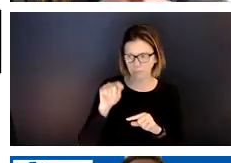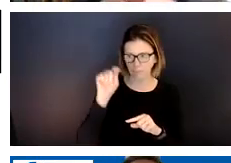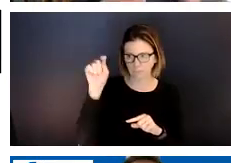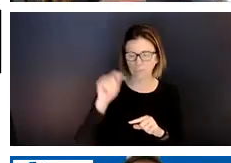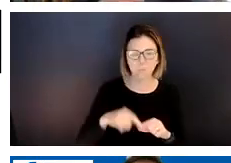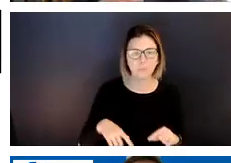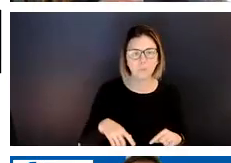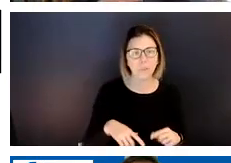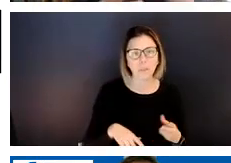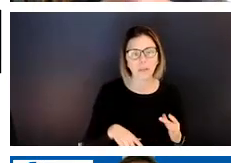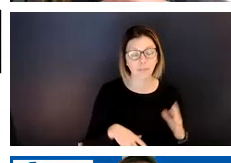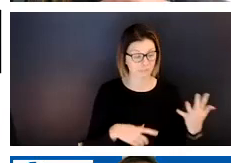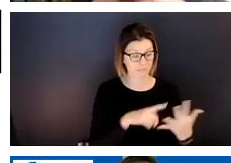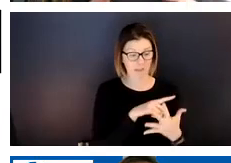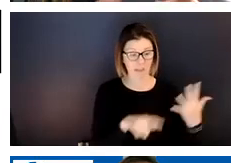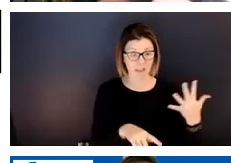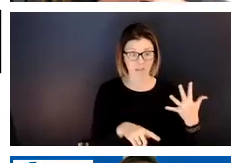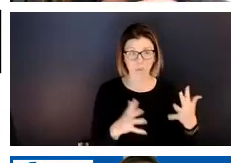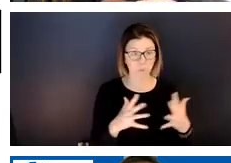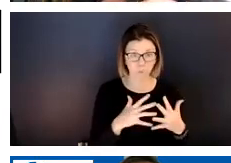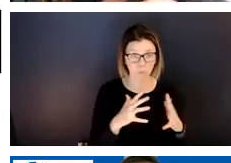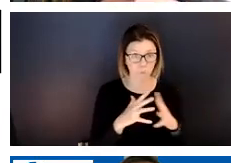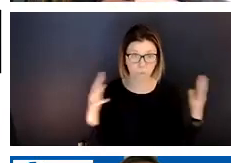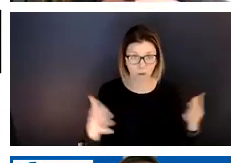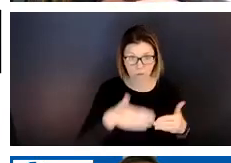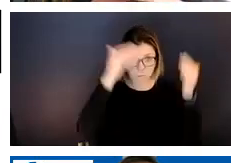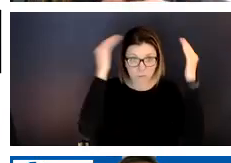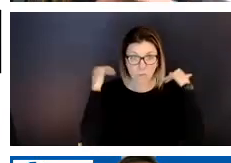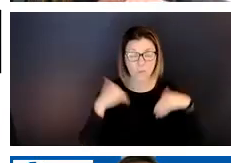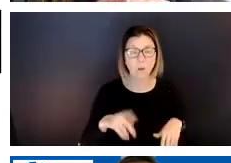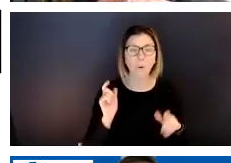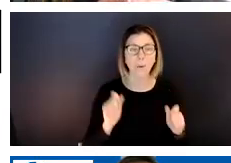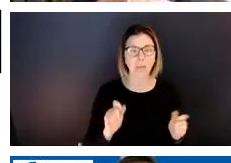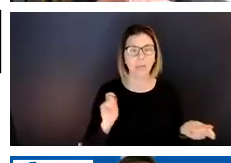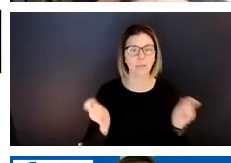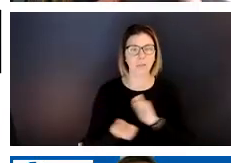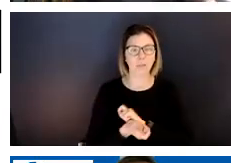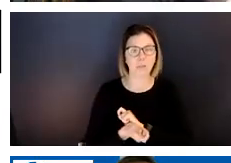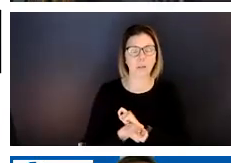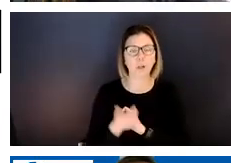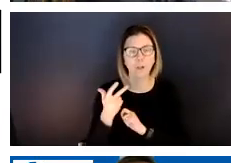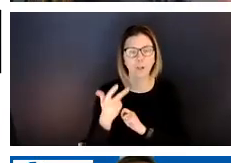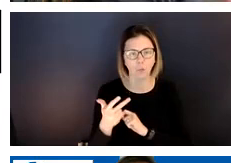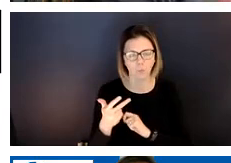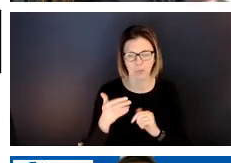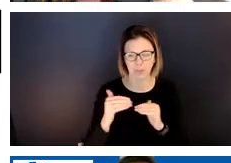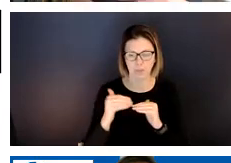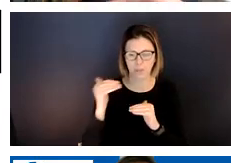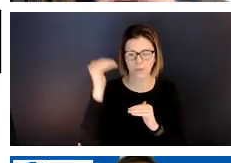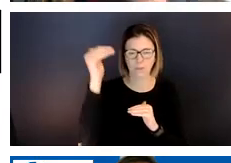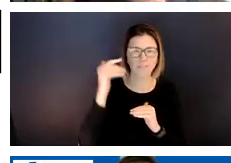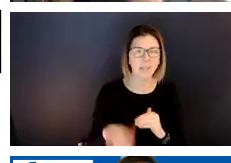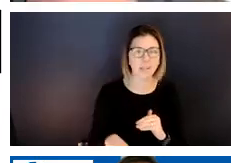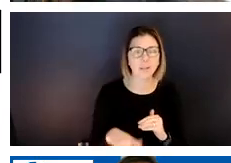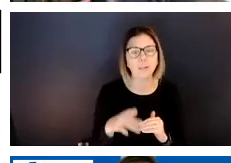of differentiation is too much, we can easily adapt this to a 3-point scale, that traffic light model